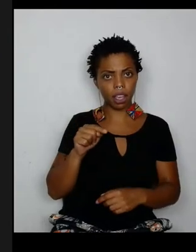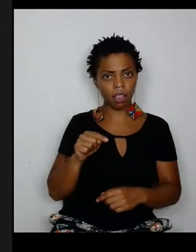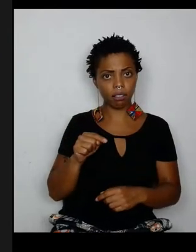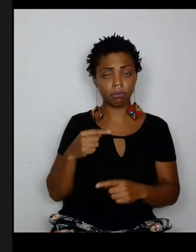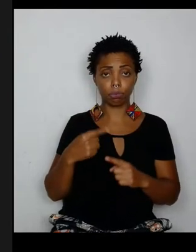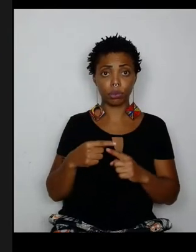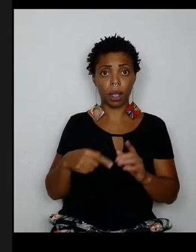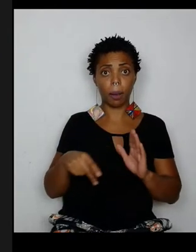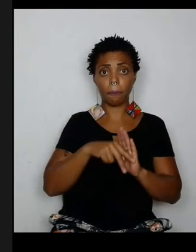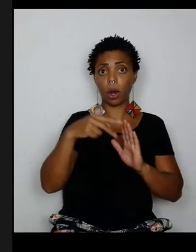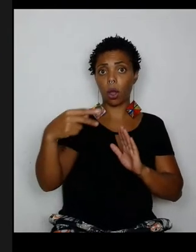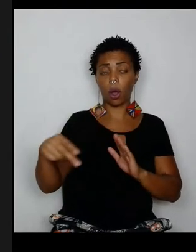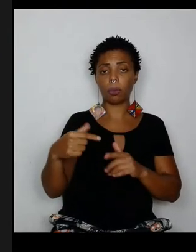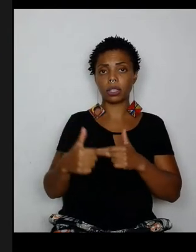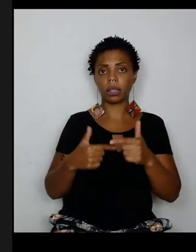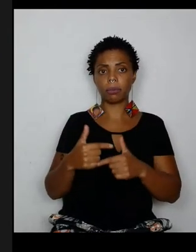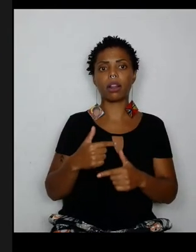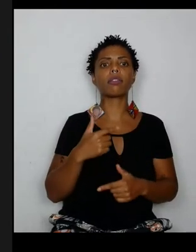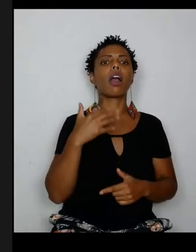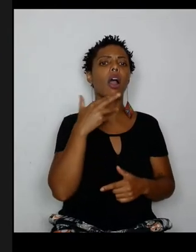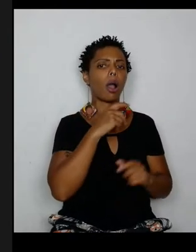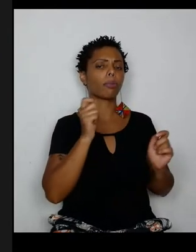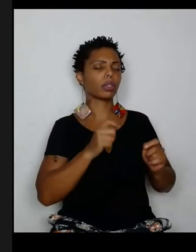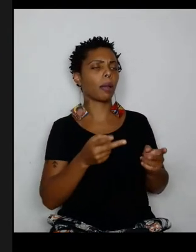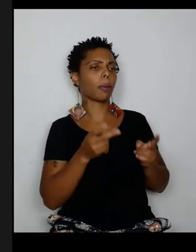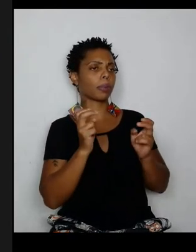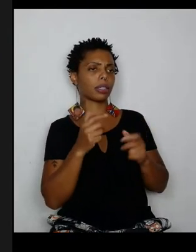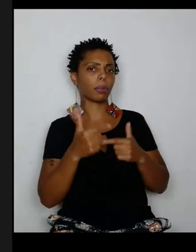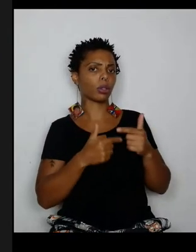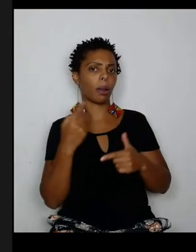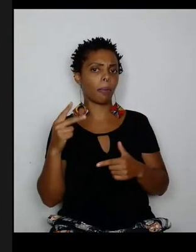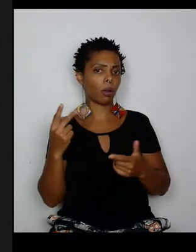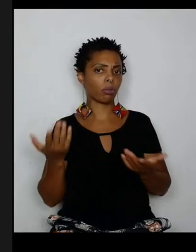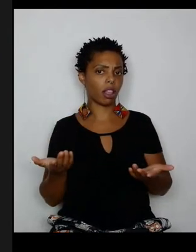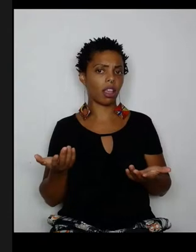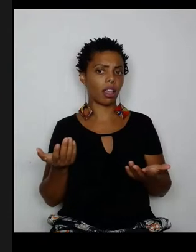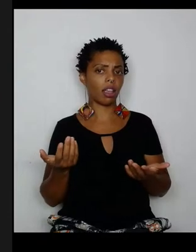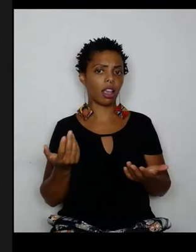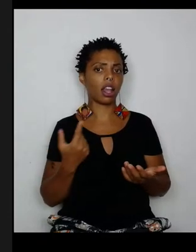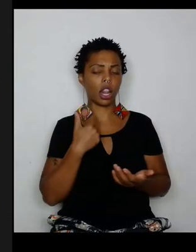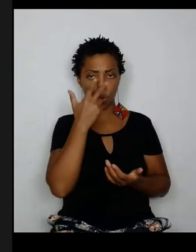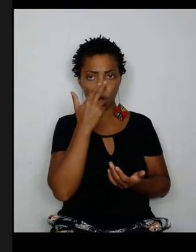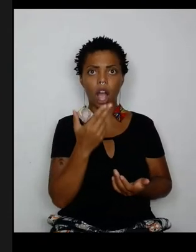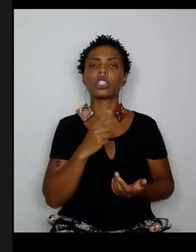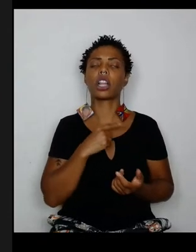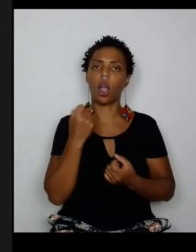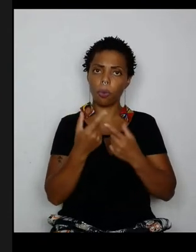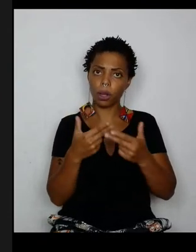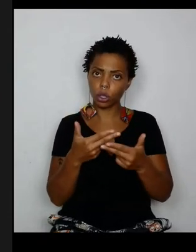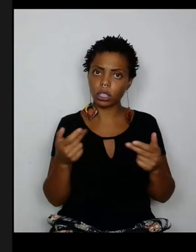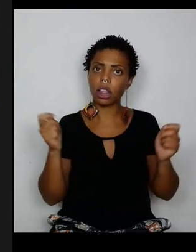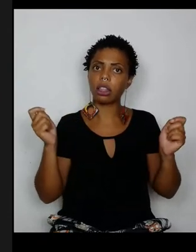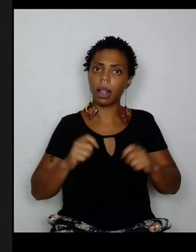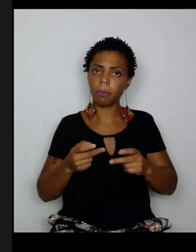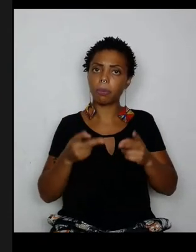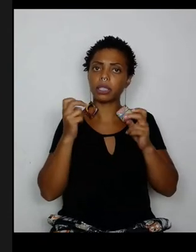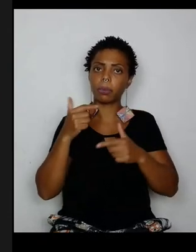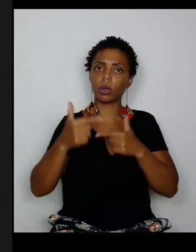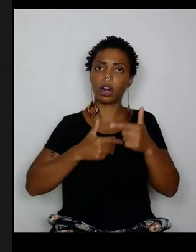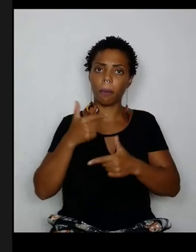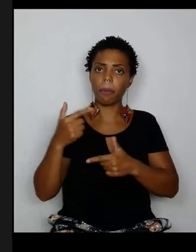art indeed i do think that are things that are visible in the art right but that is not